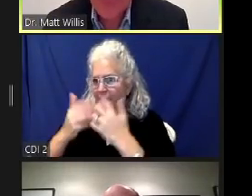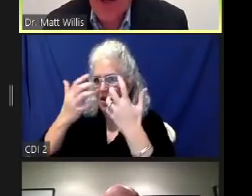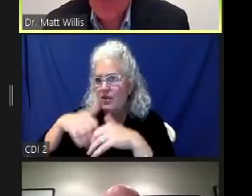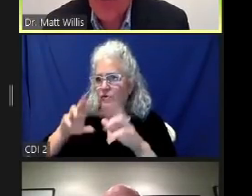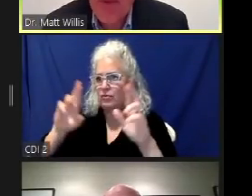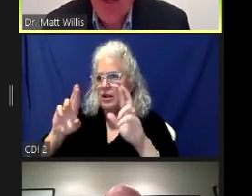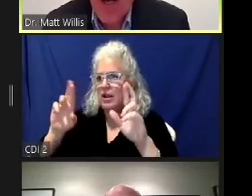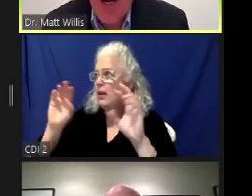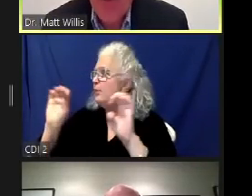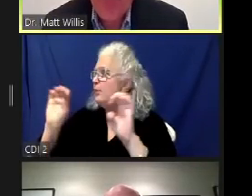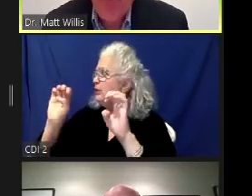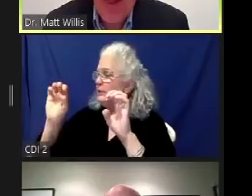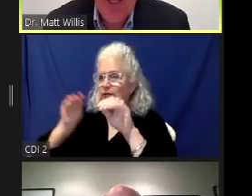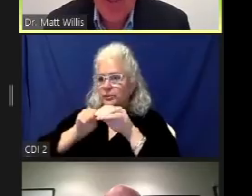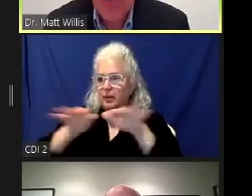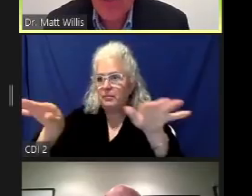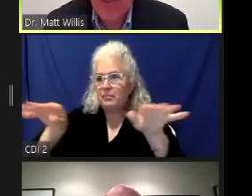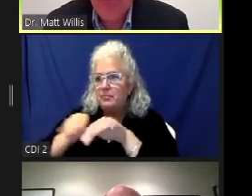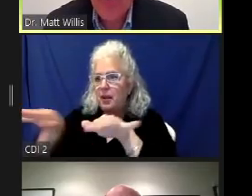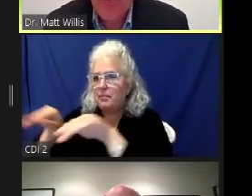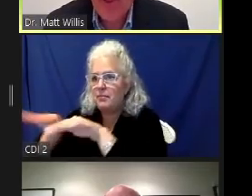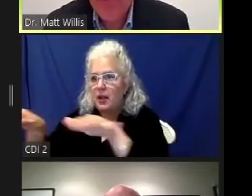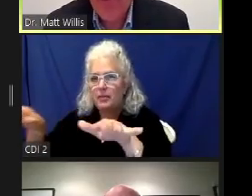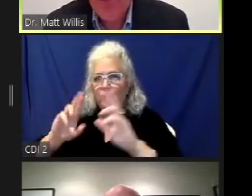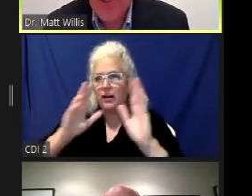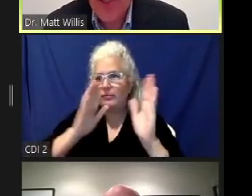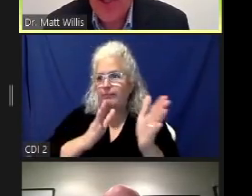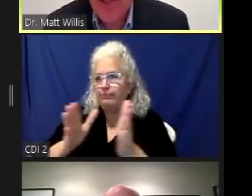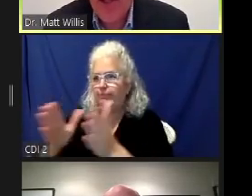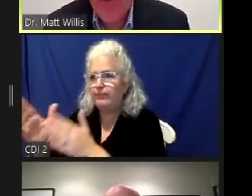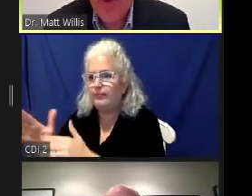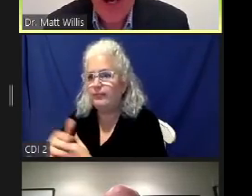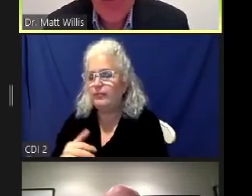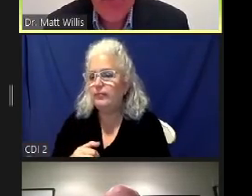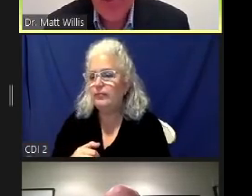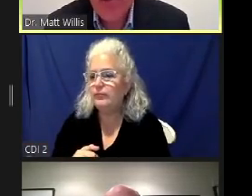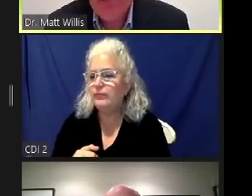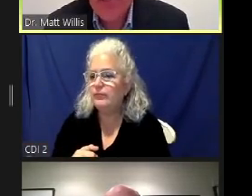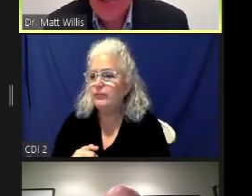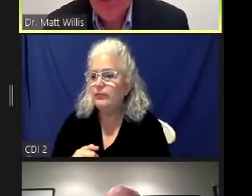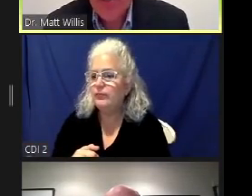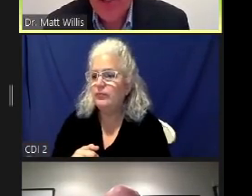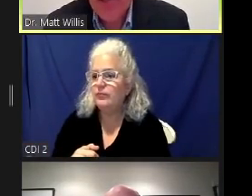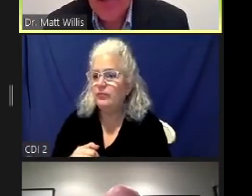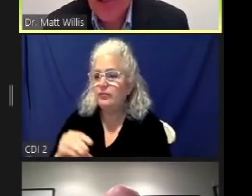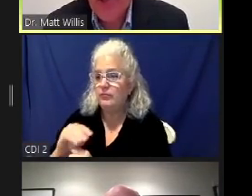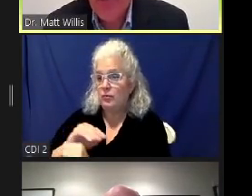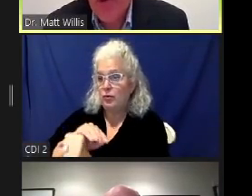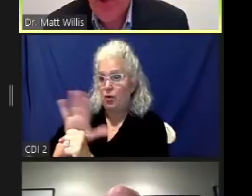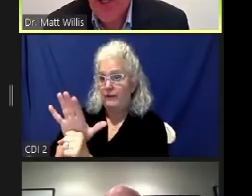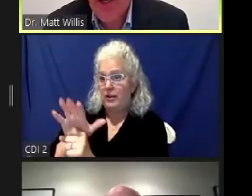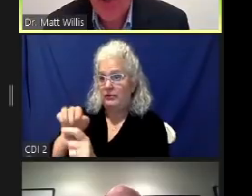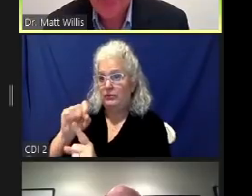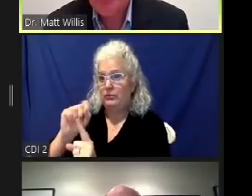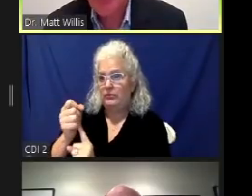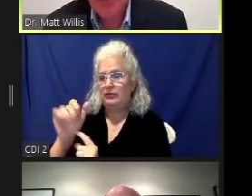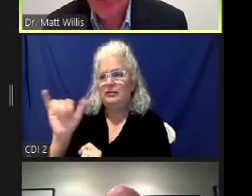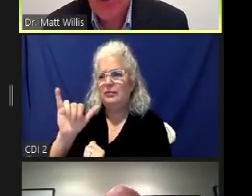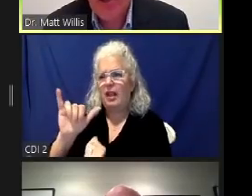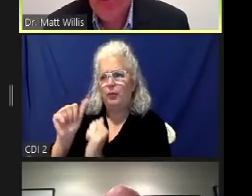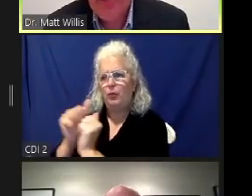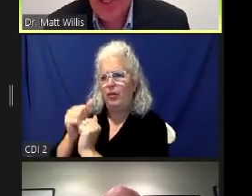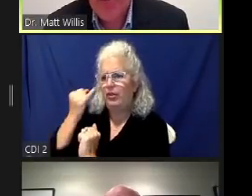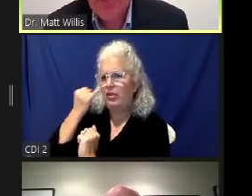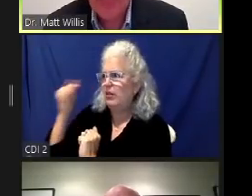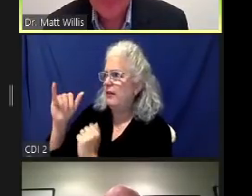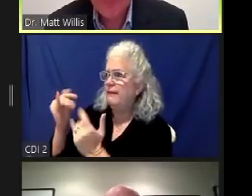like a fire. And we've been really fortunate that we have partners like Chief Weber and his entire